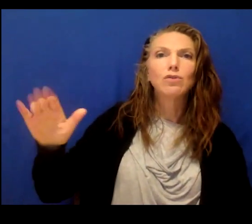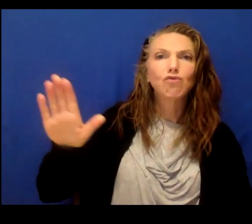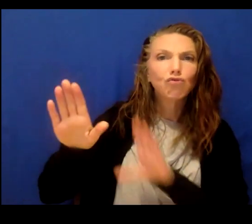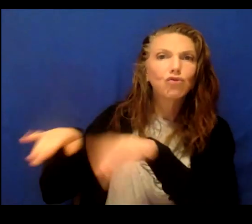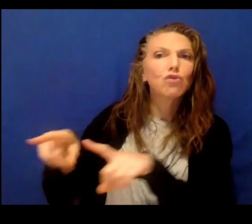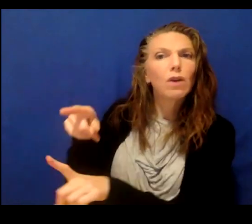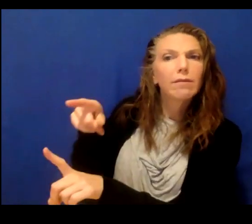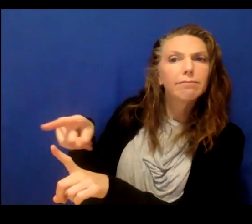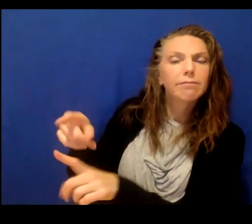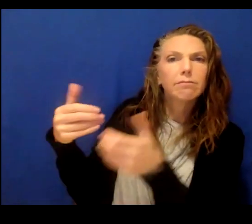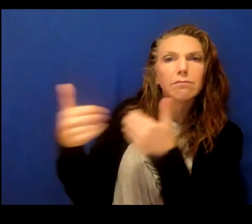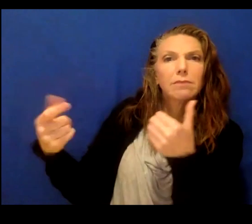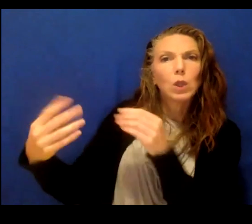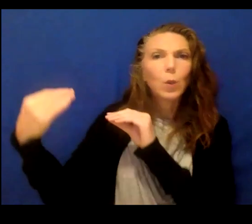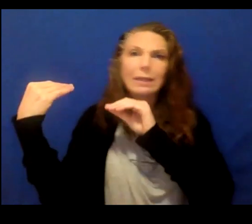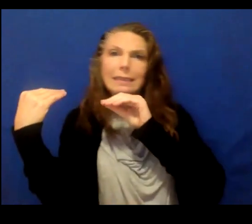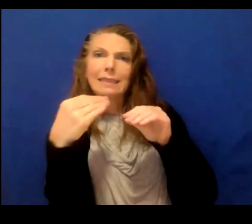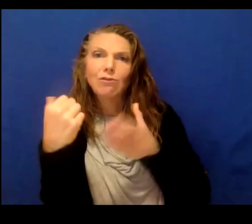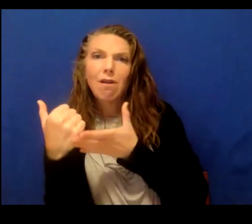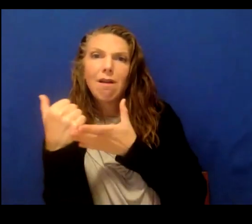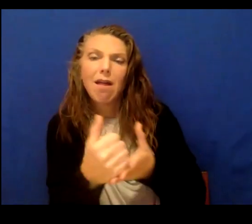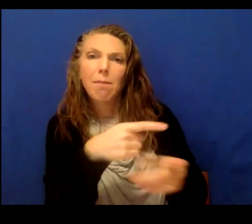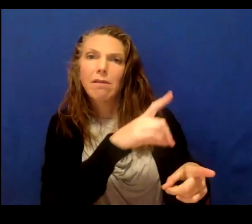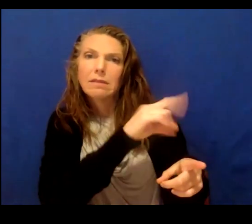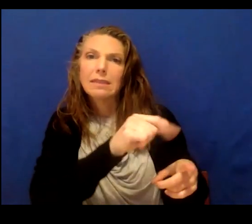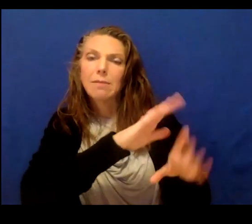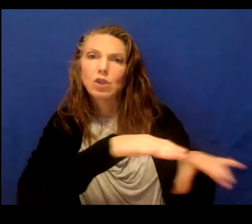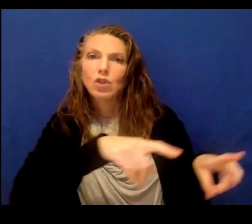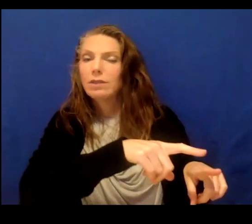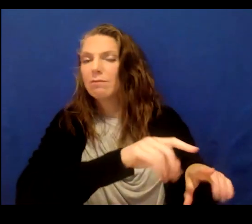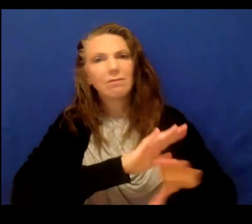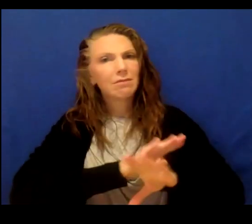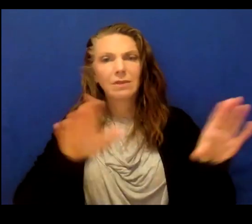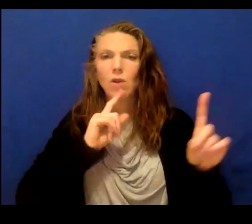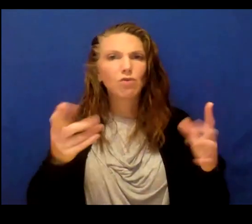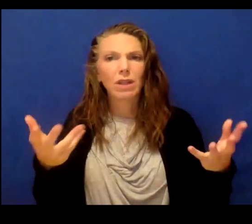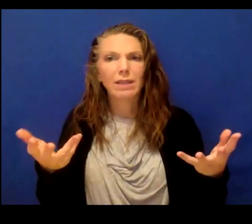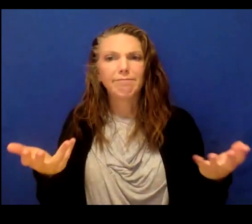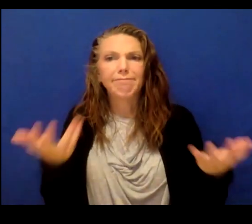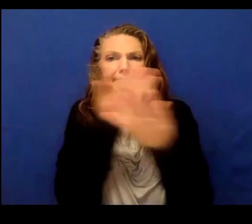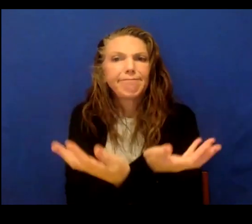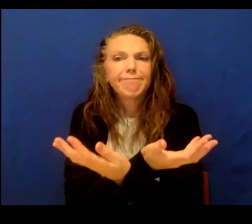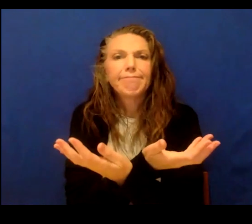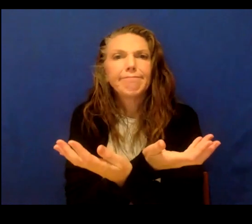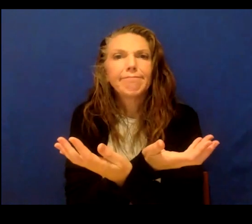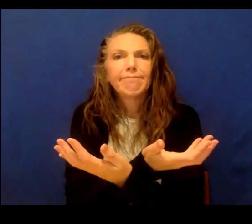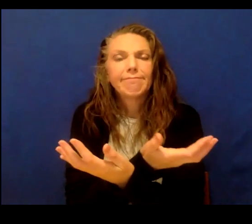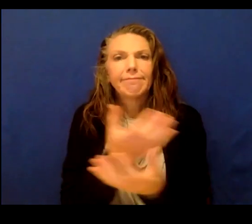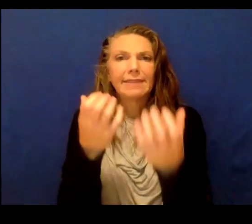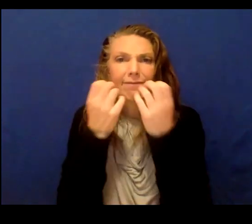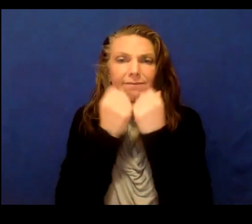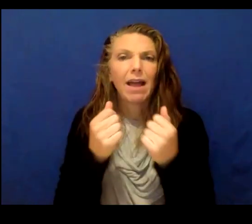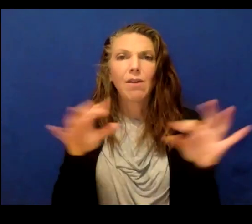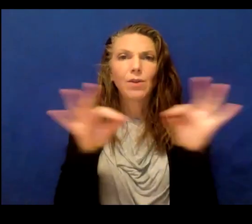non-disabled children were teaching or helping their friends with disabilities. It's really a mutual reciprocal